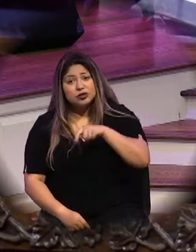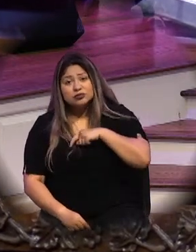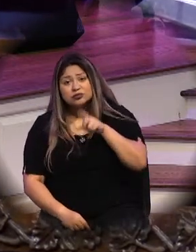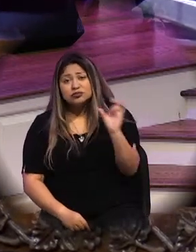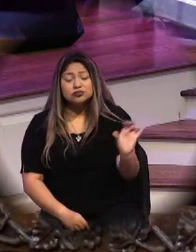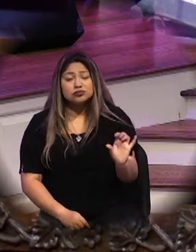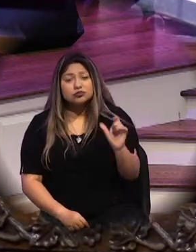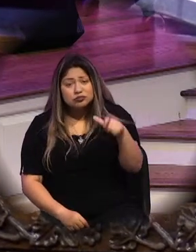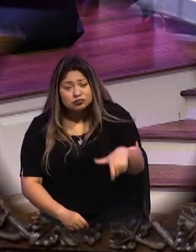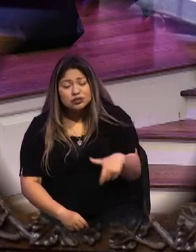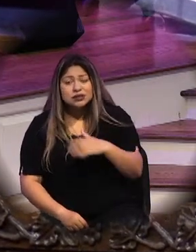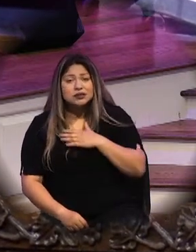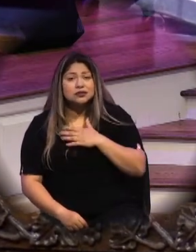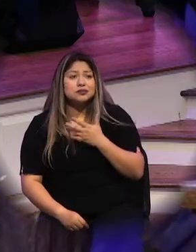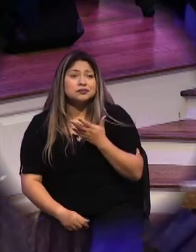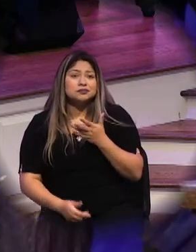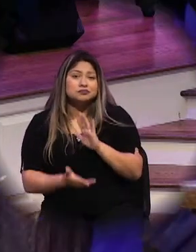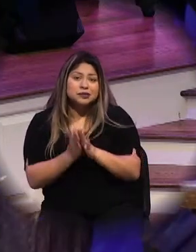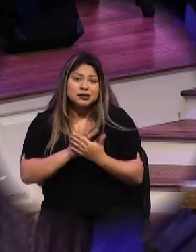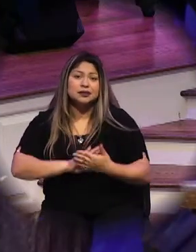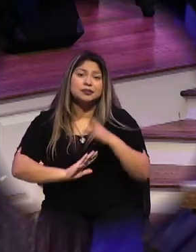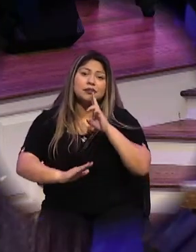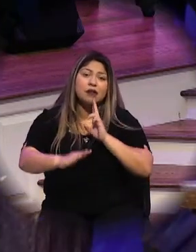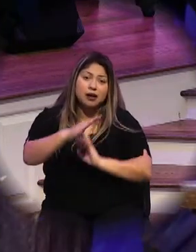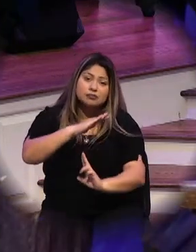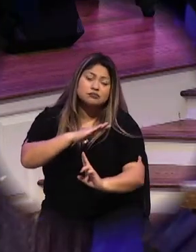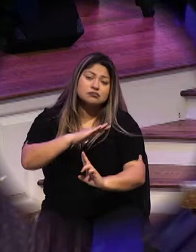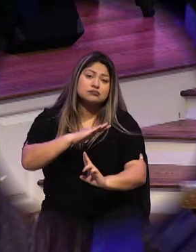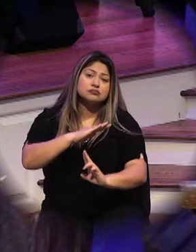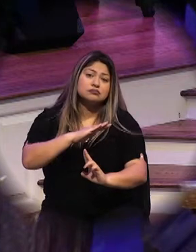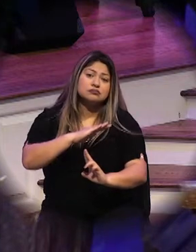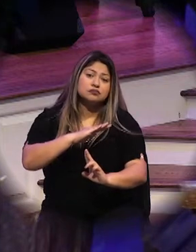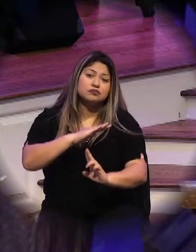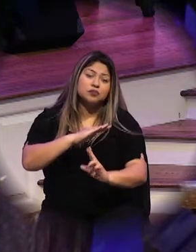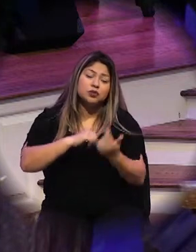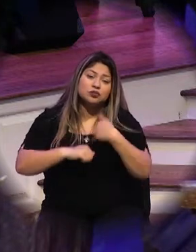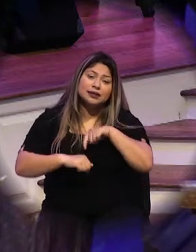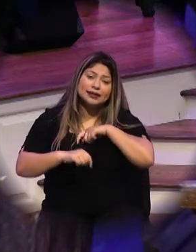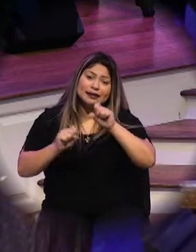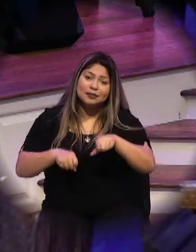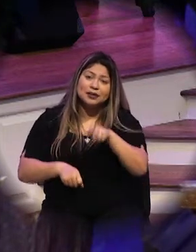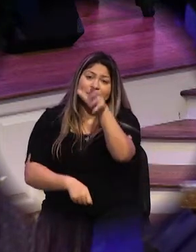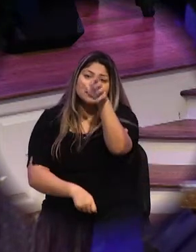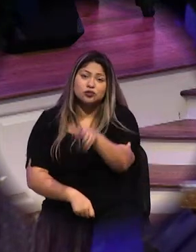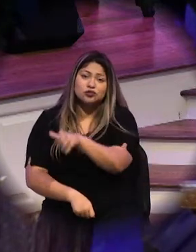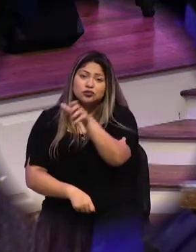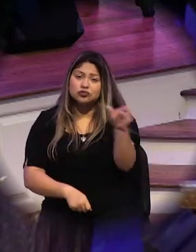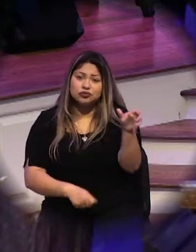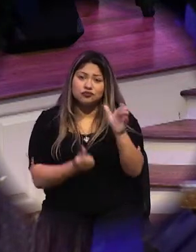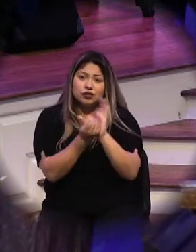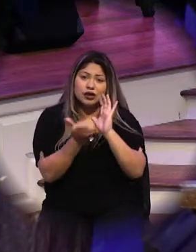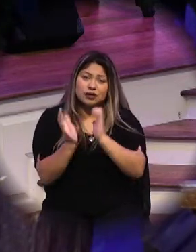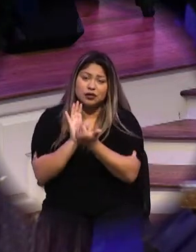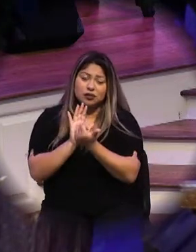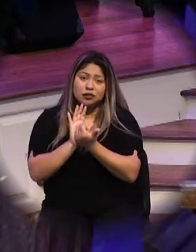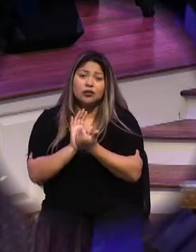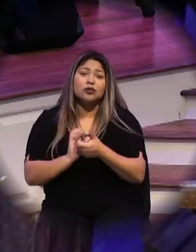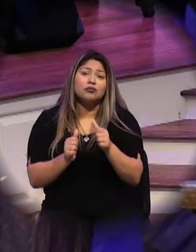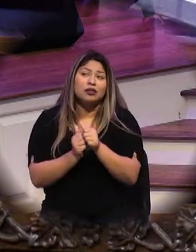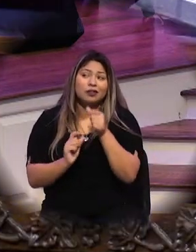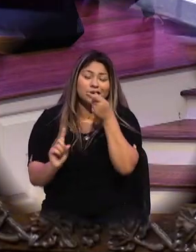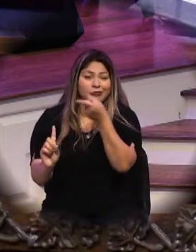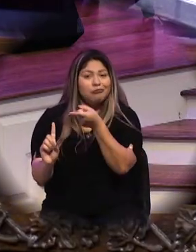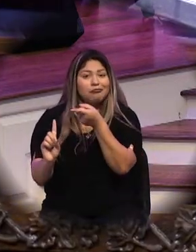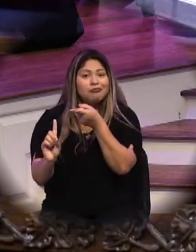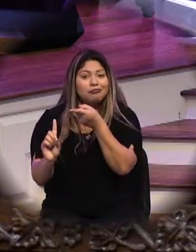to self, confess our sins, that we might be crucified with Him, so that we might also partake in